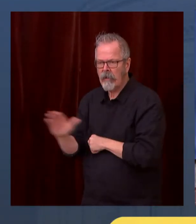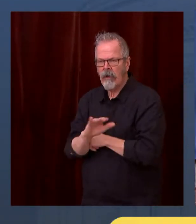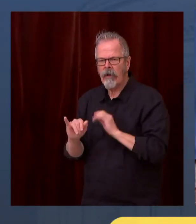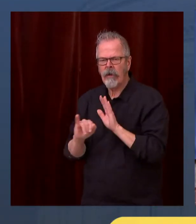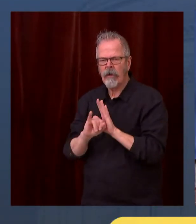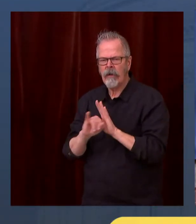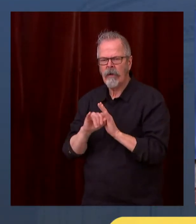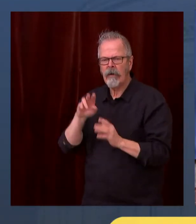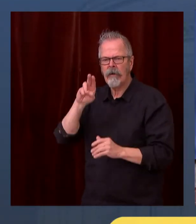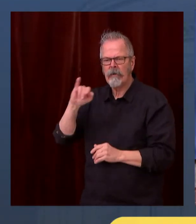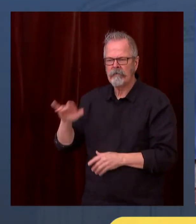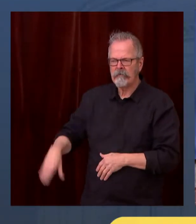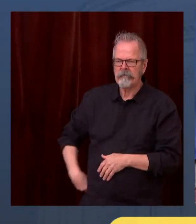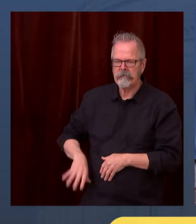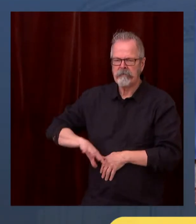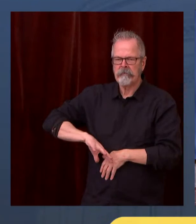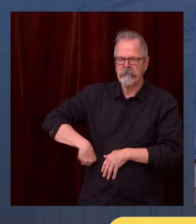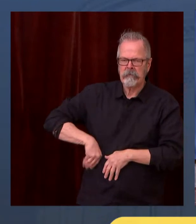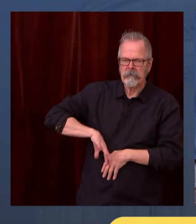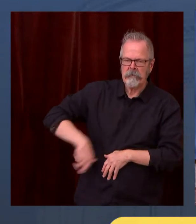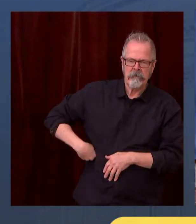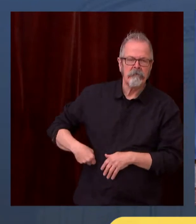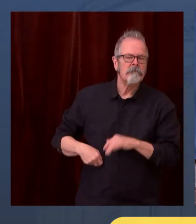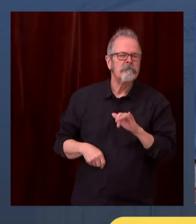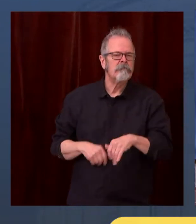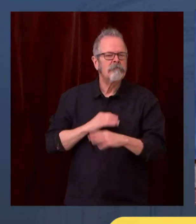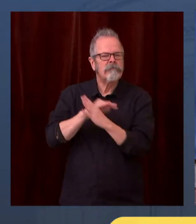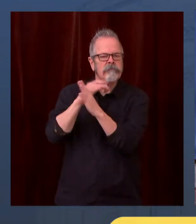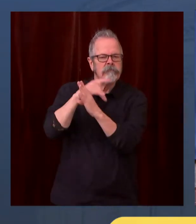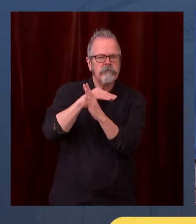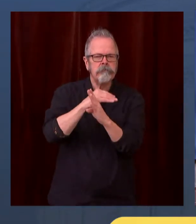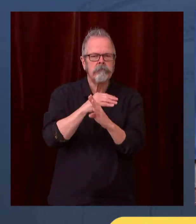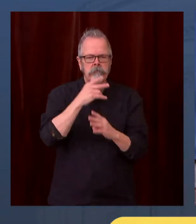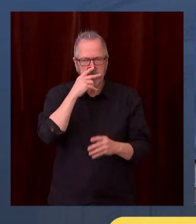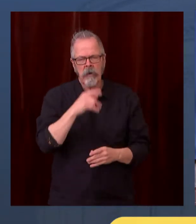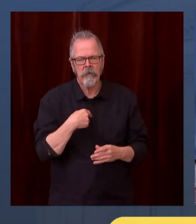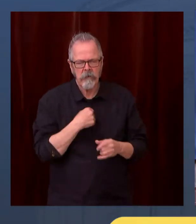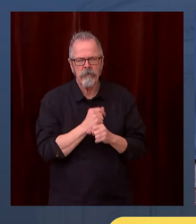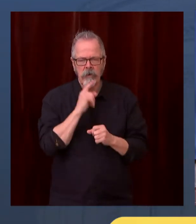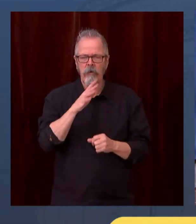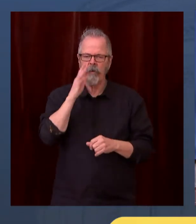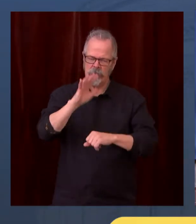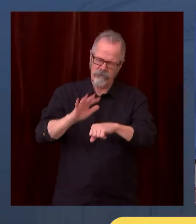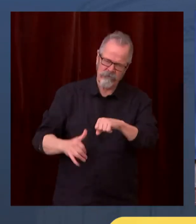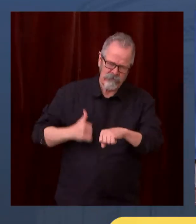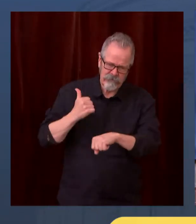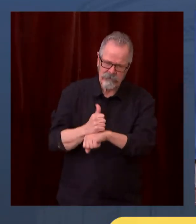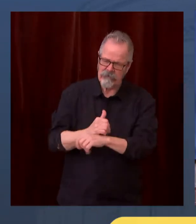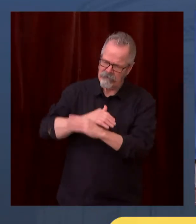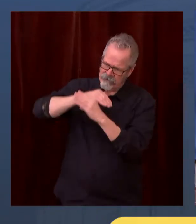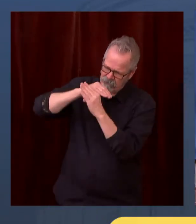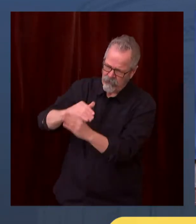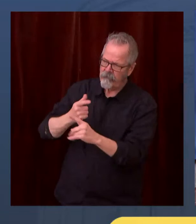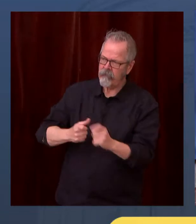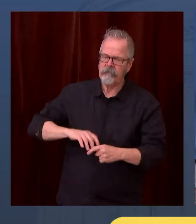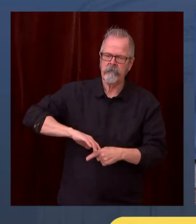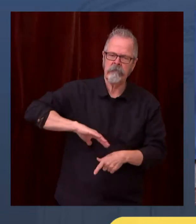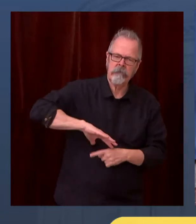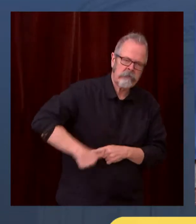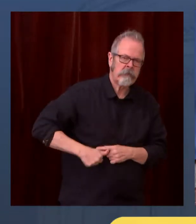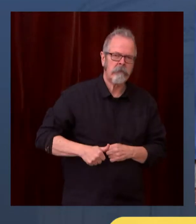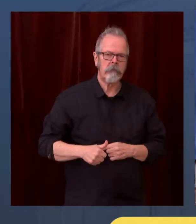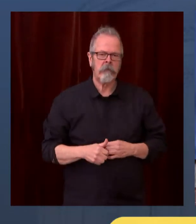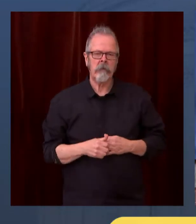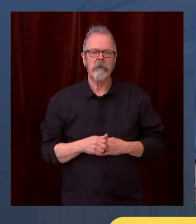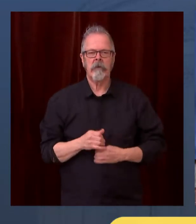are engaged in an effort to deploy a system of doing that. We're hopeful that can happen as soon as possible to